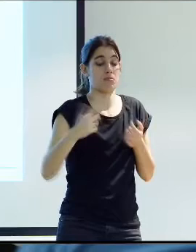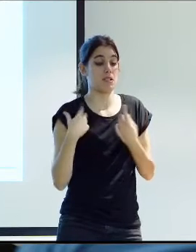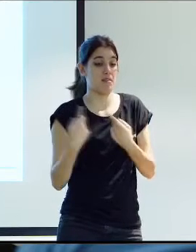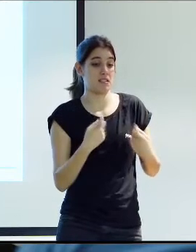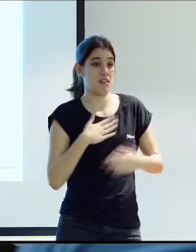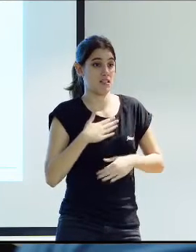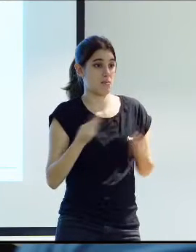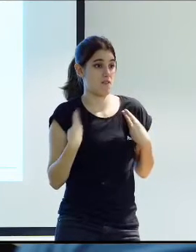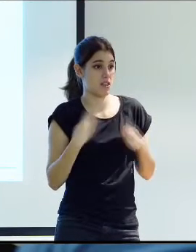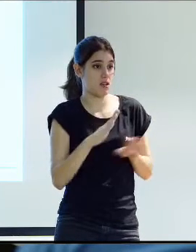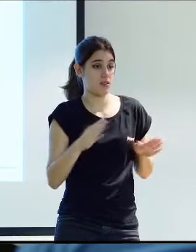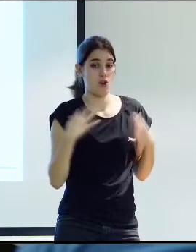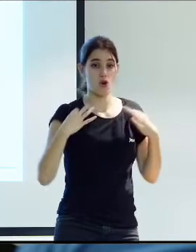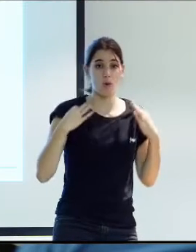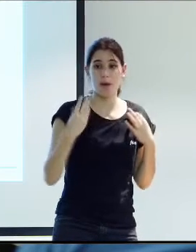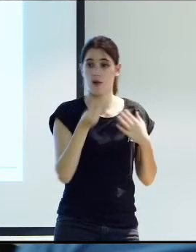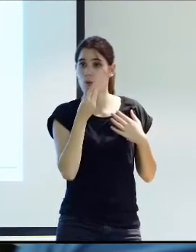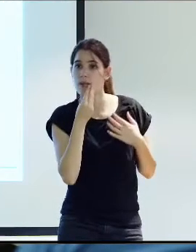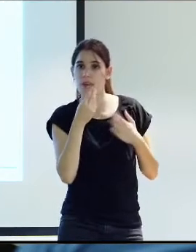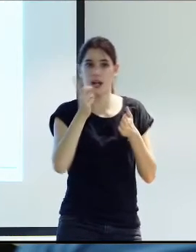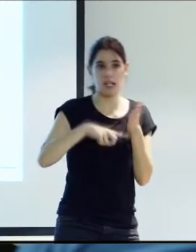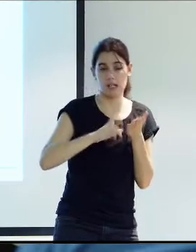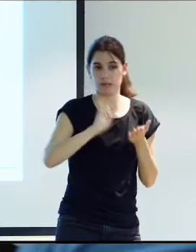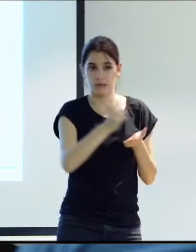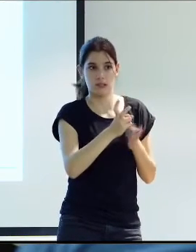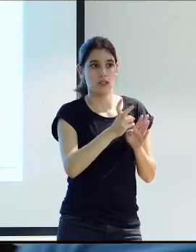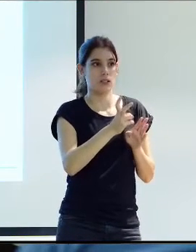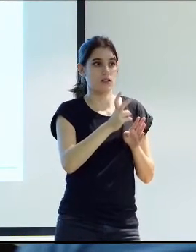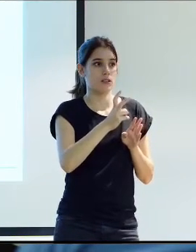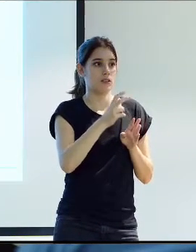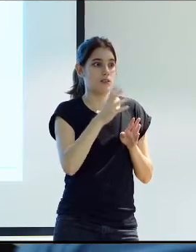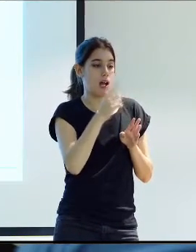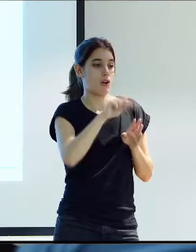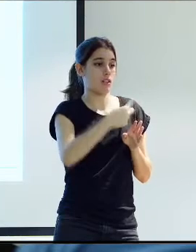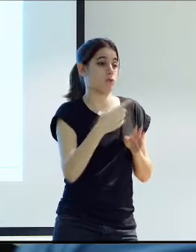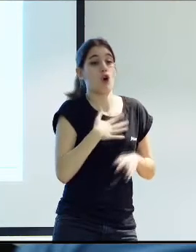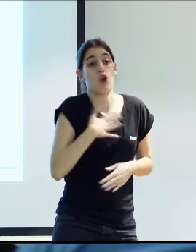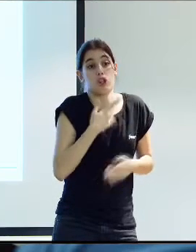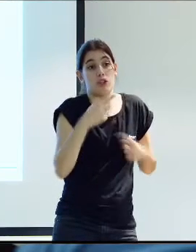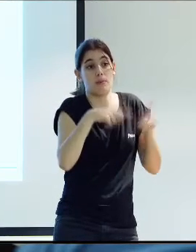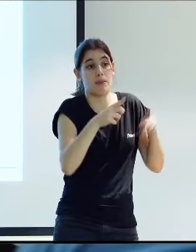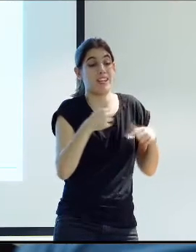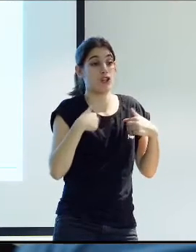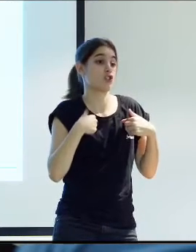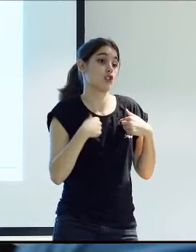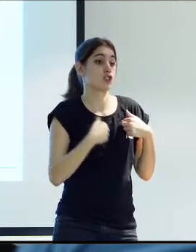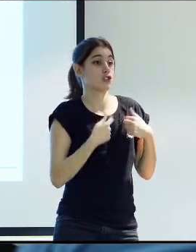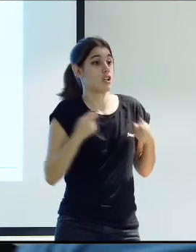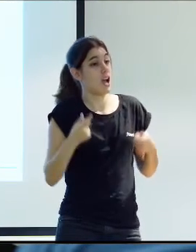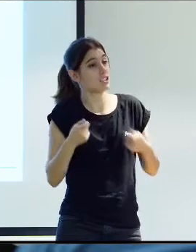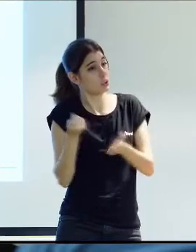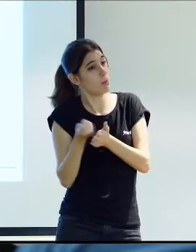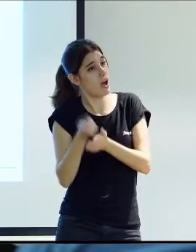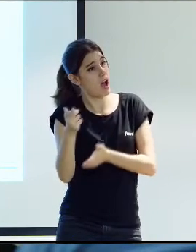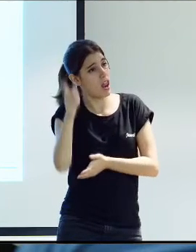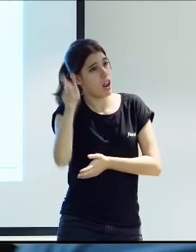then they buy clothes, food, and some people save, some spend it in leisure activities, and